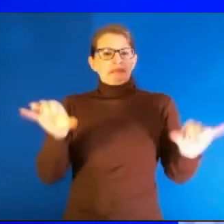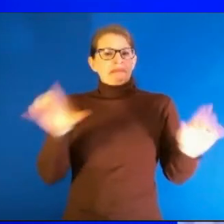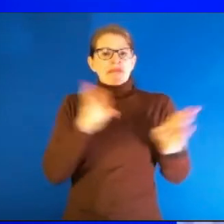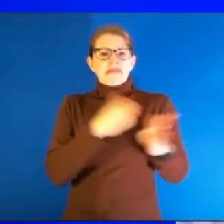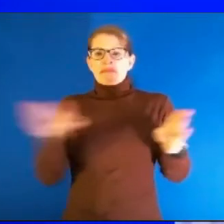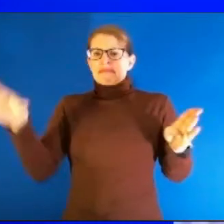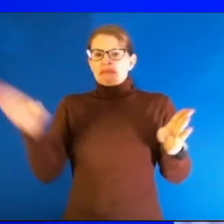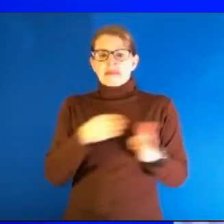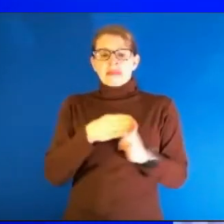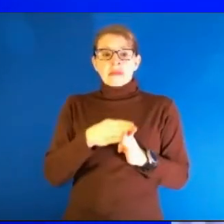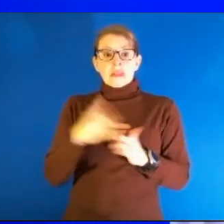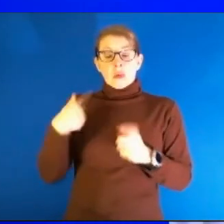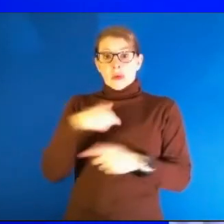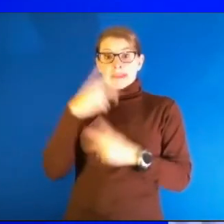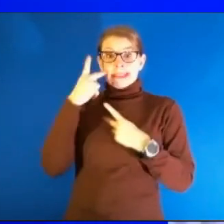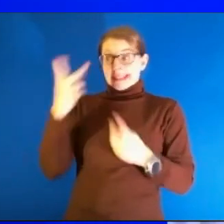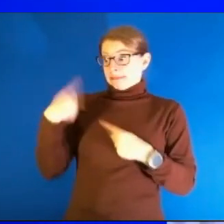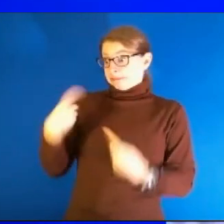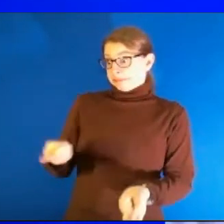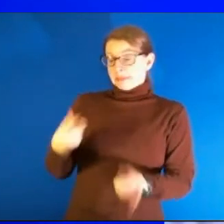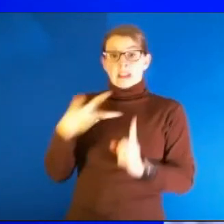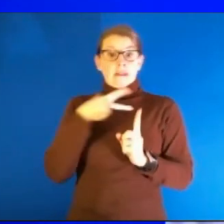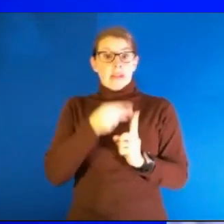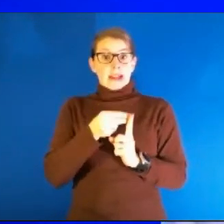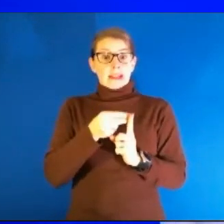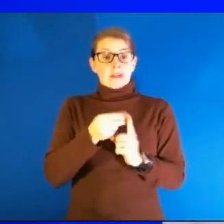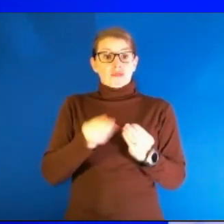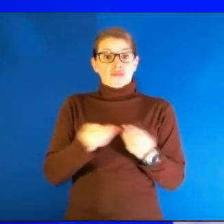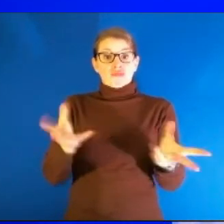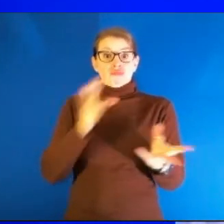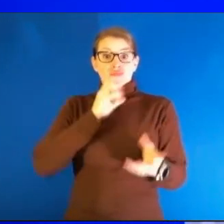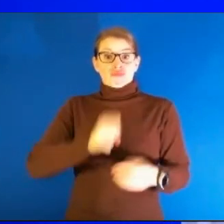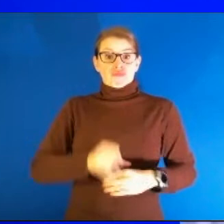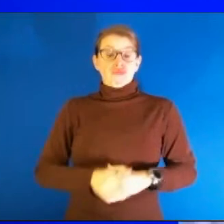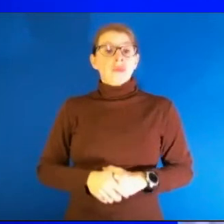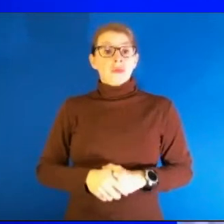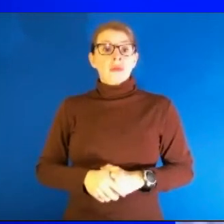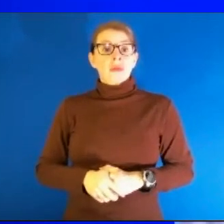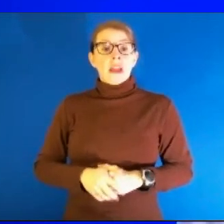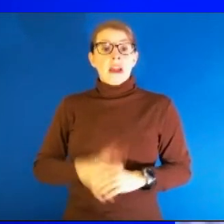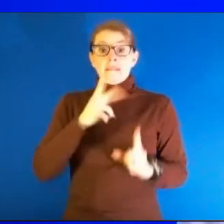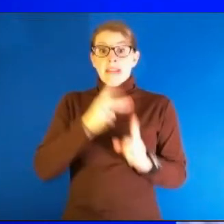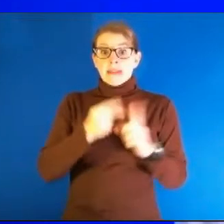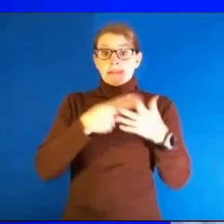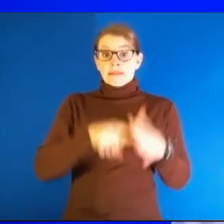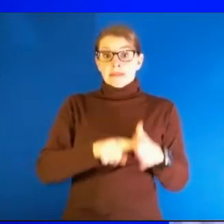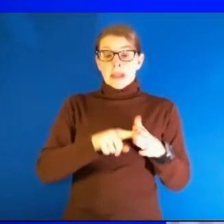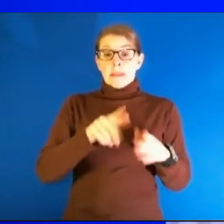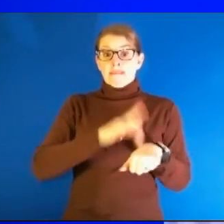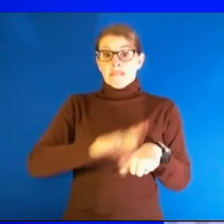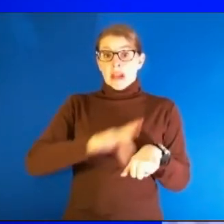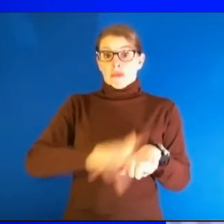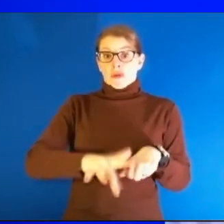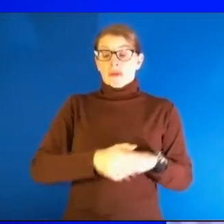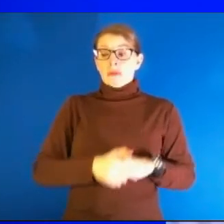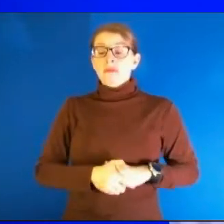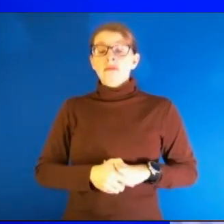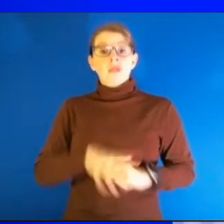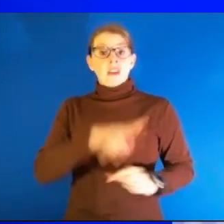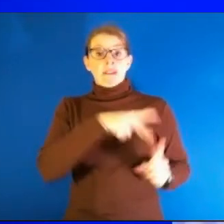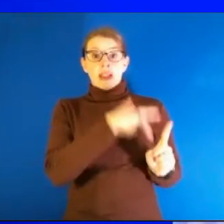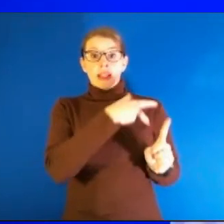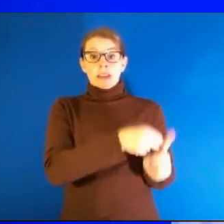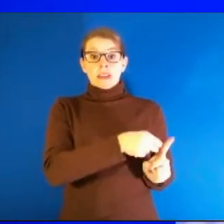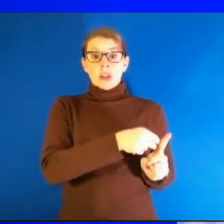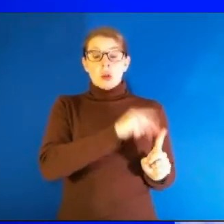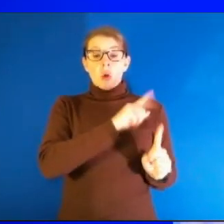the vaccination age? So when vaccines became available, we have seen that vaccination, when up to